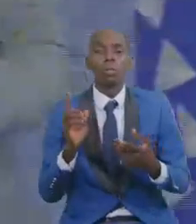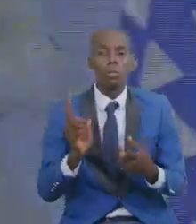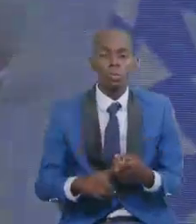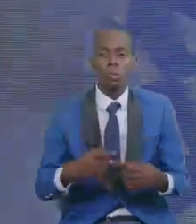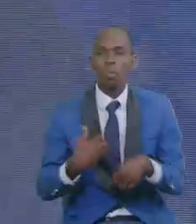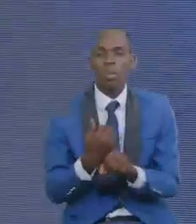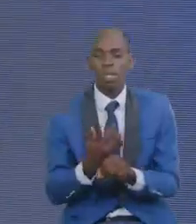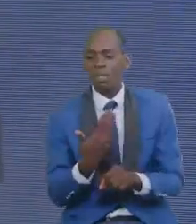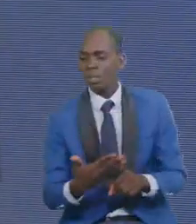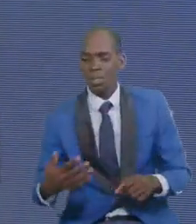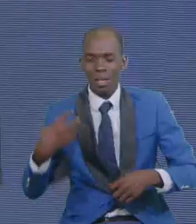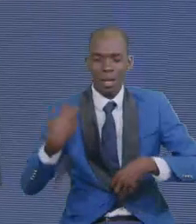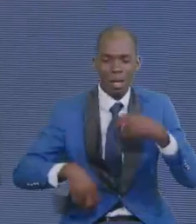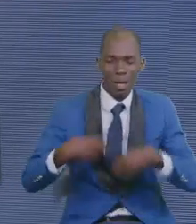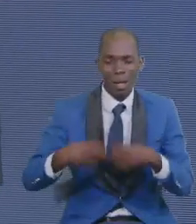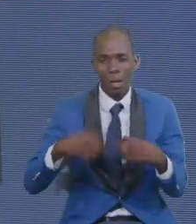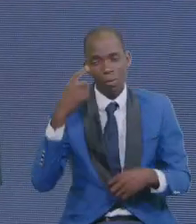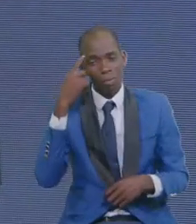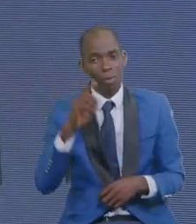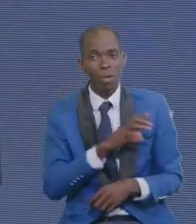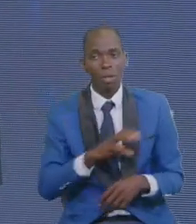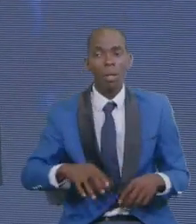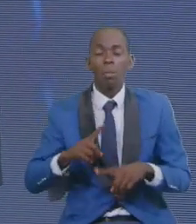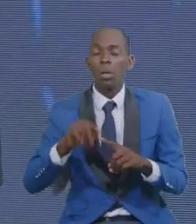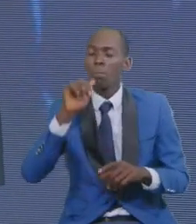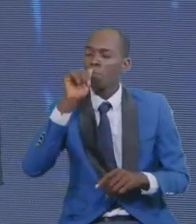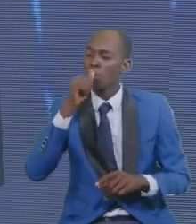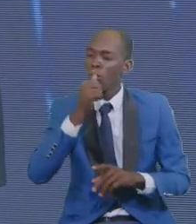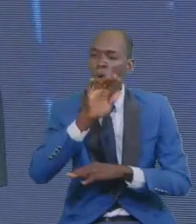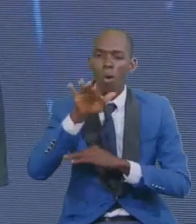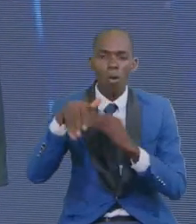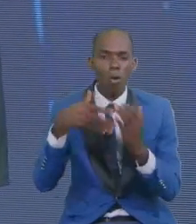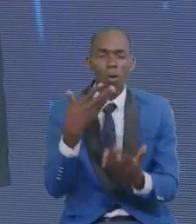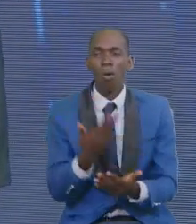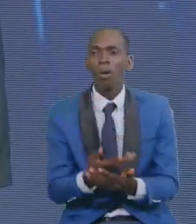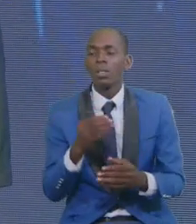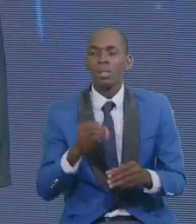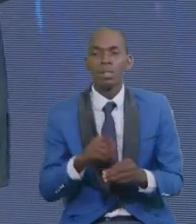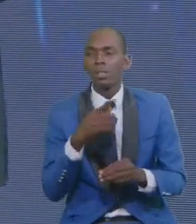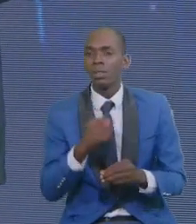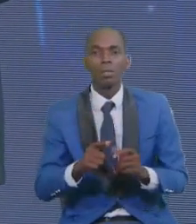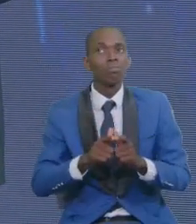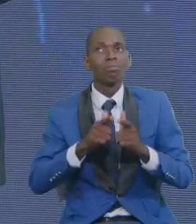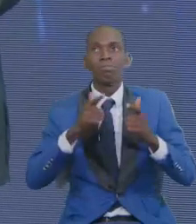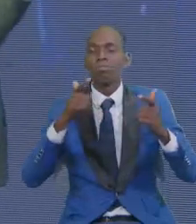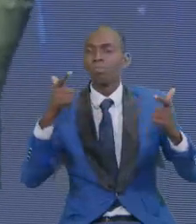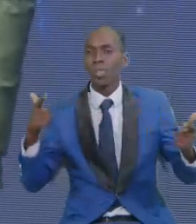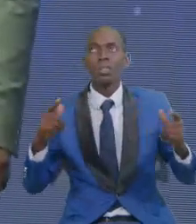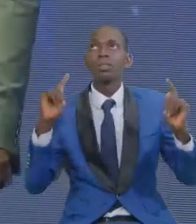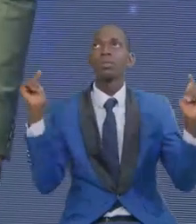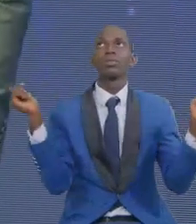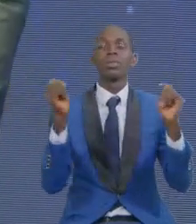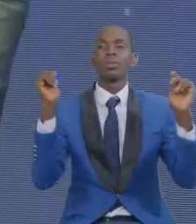for him, but he endured it all in such a gallant, victorious, triumphant